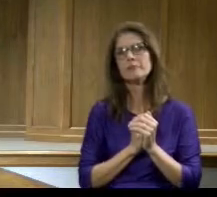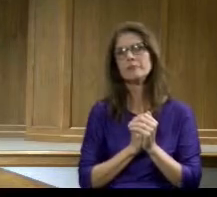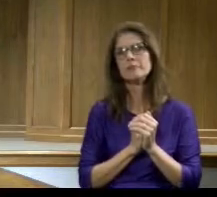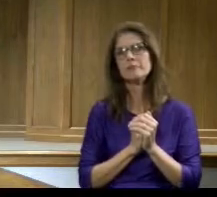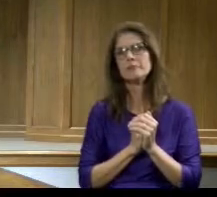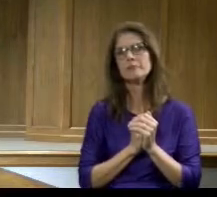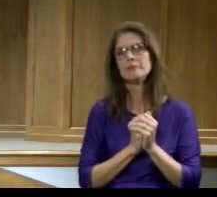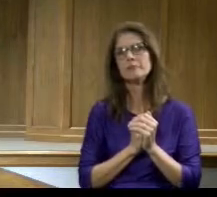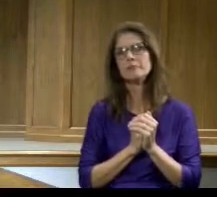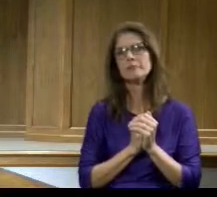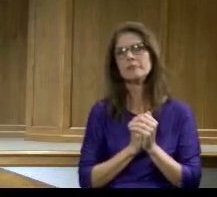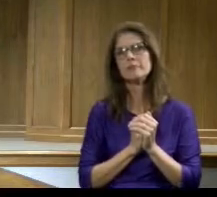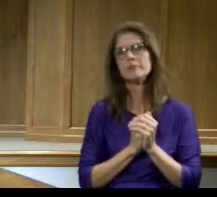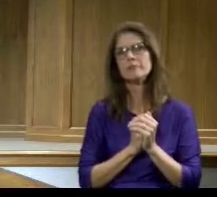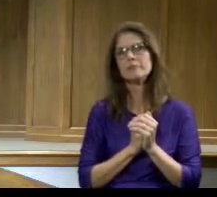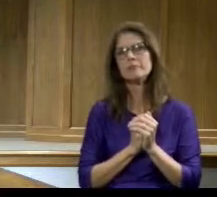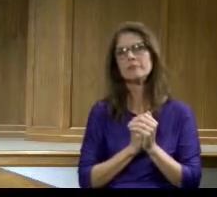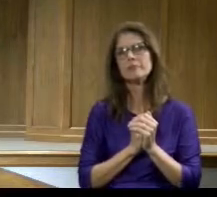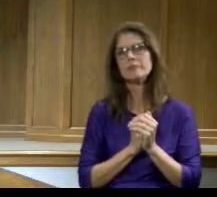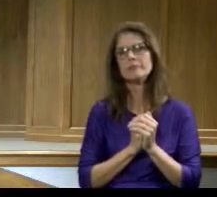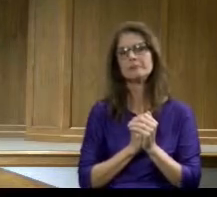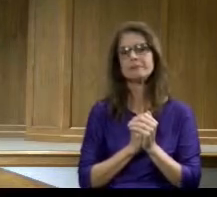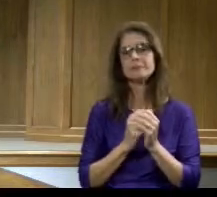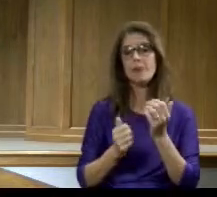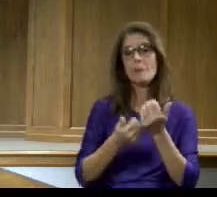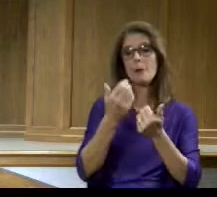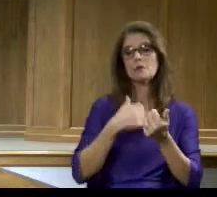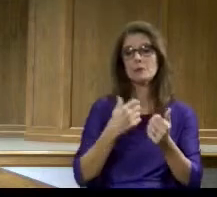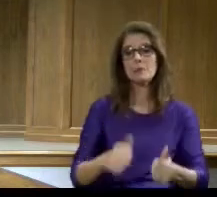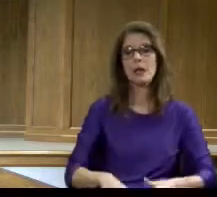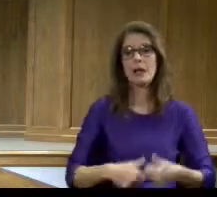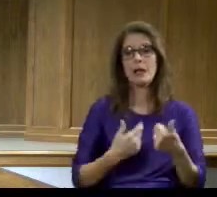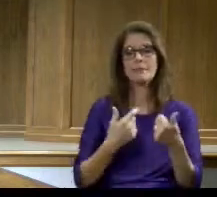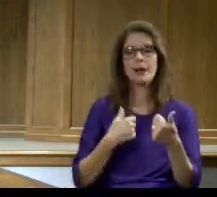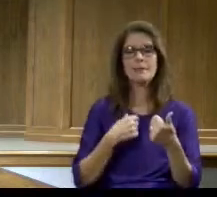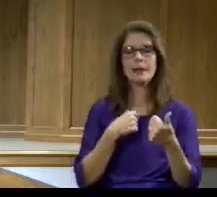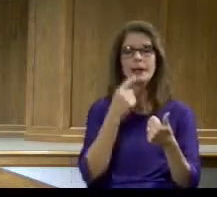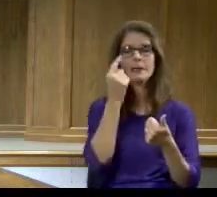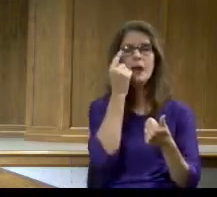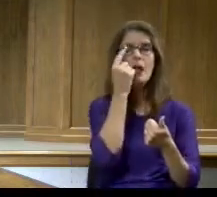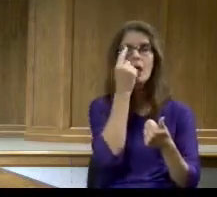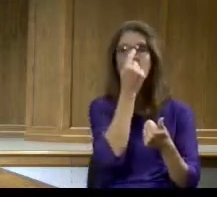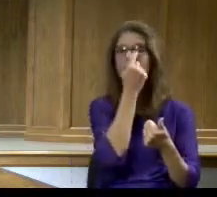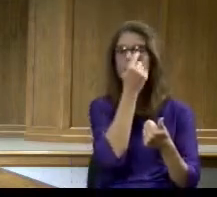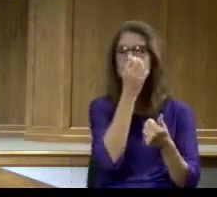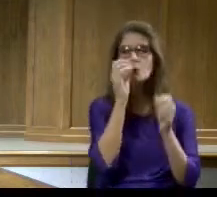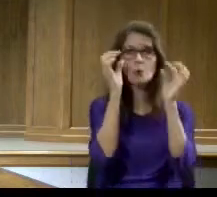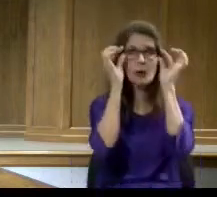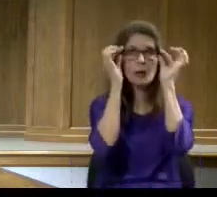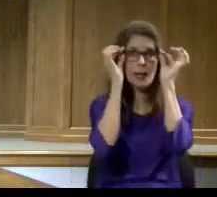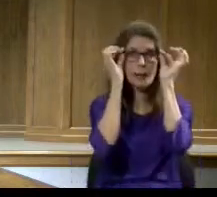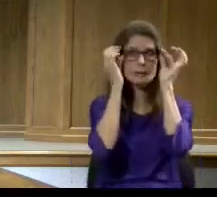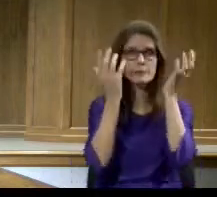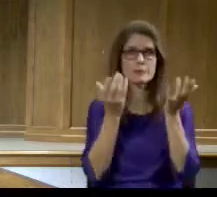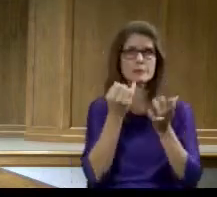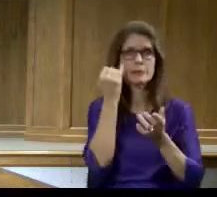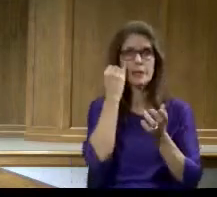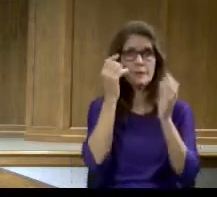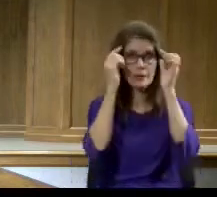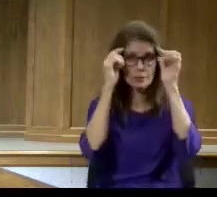I've worn contacts or glasses most of my life. If I were to take them off, you would be a